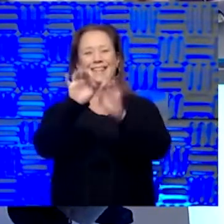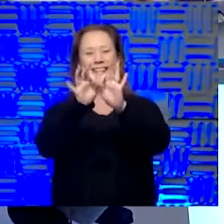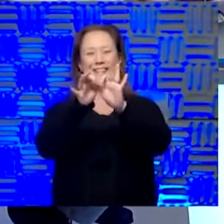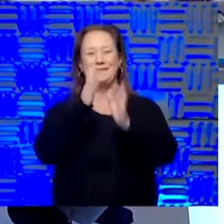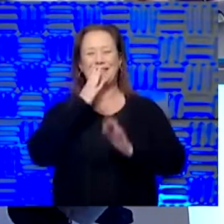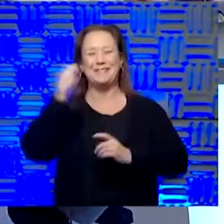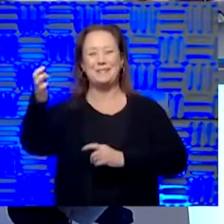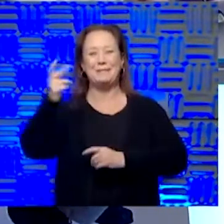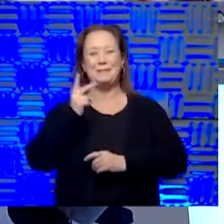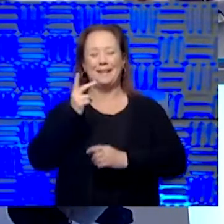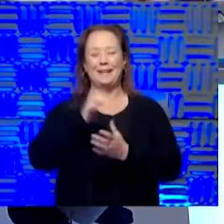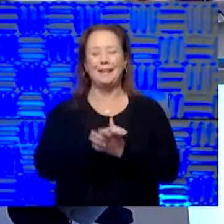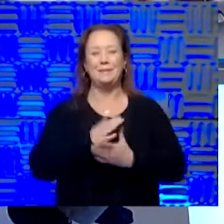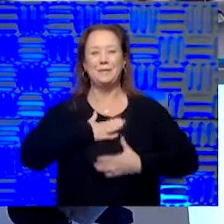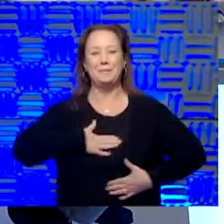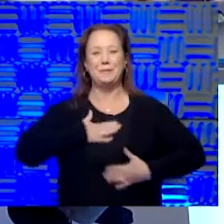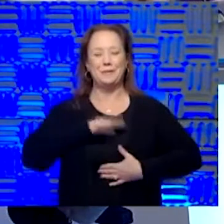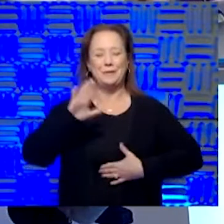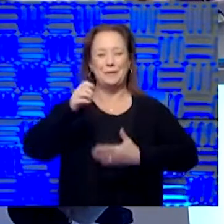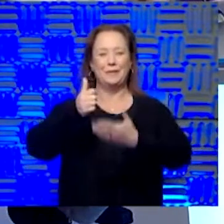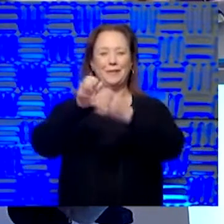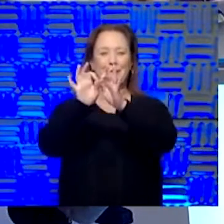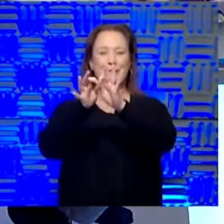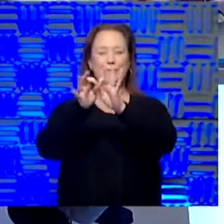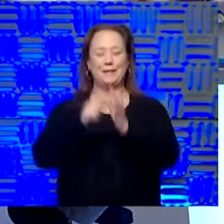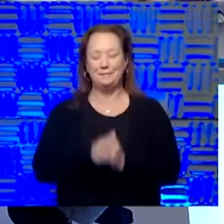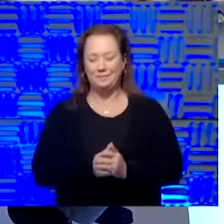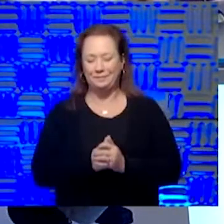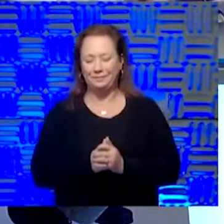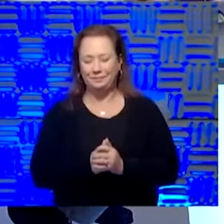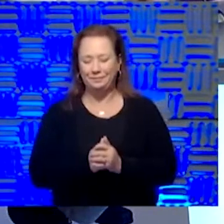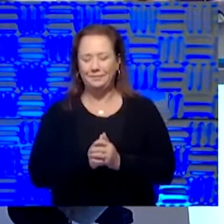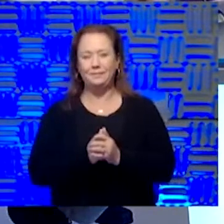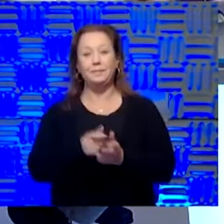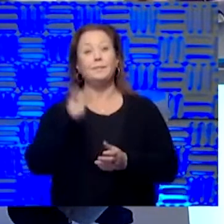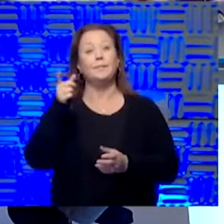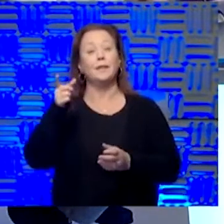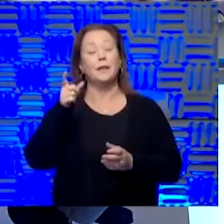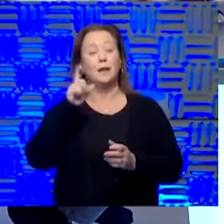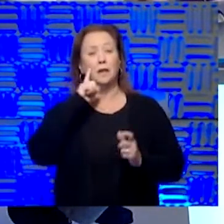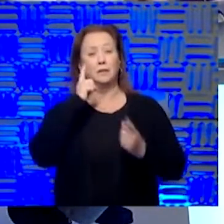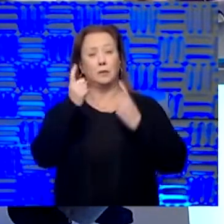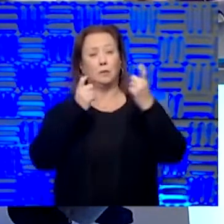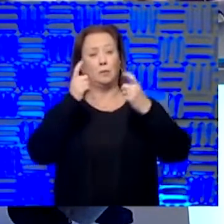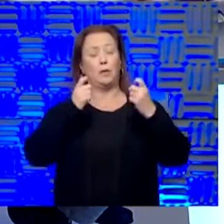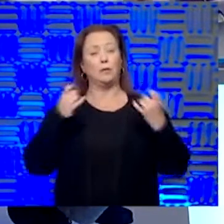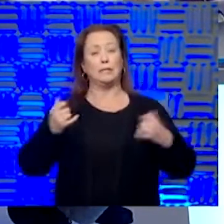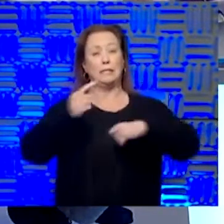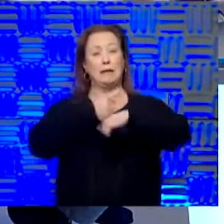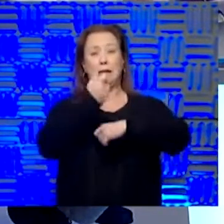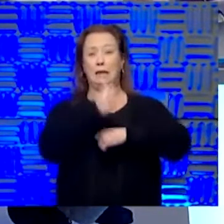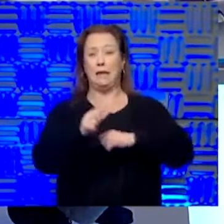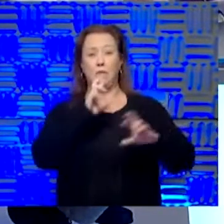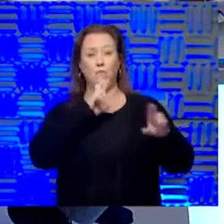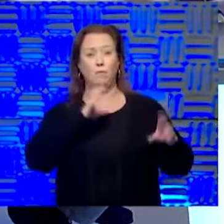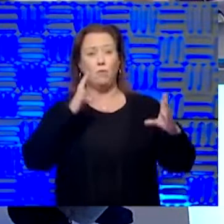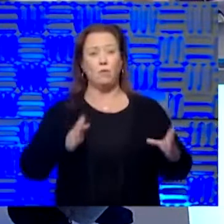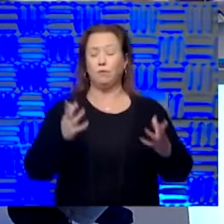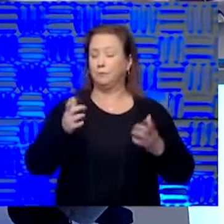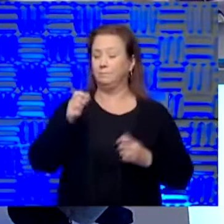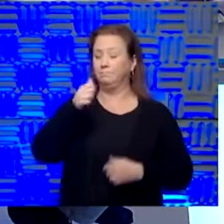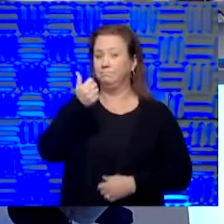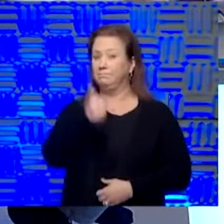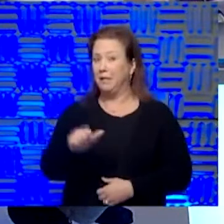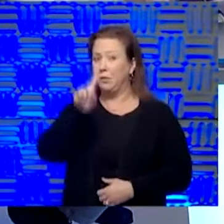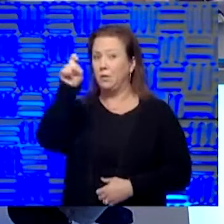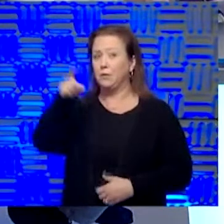back, and so appreciate your help. So I suspect there may be some questions out there. Anyone, reporters, anybody?